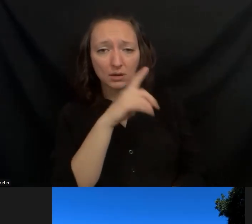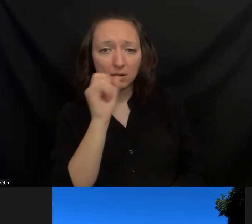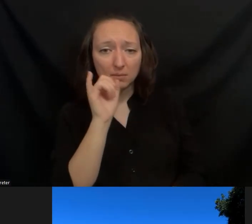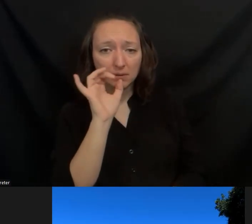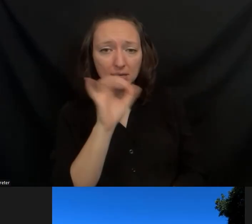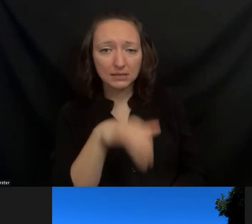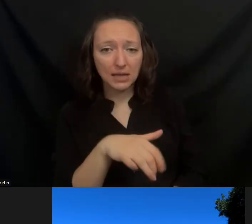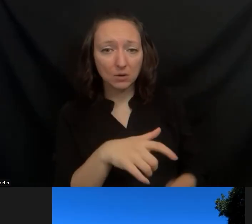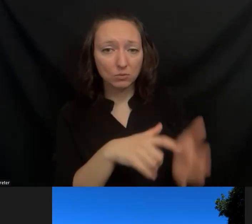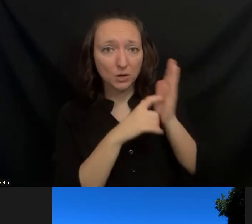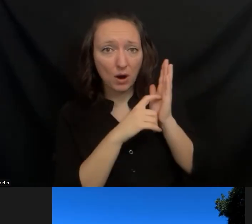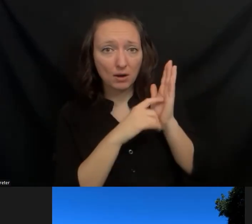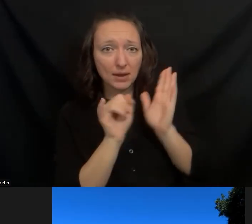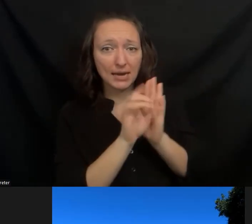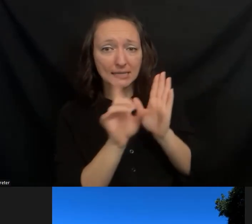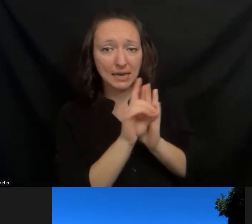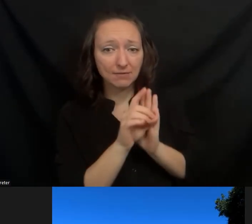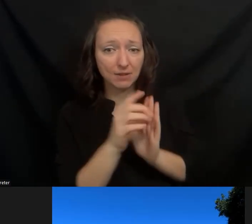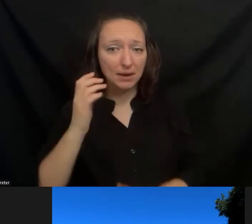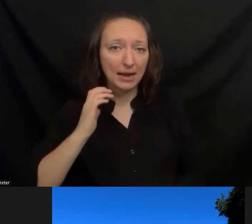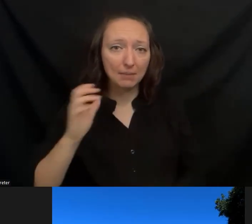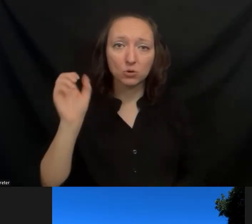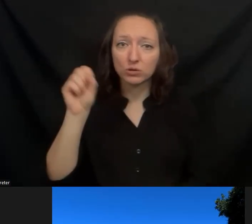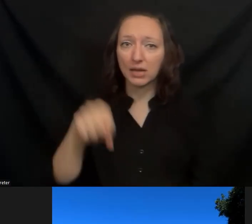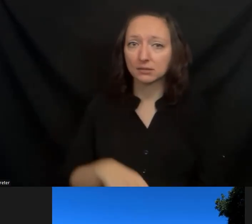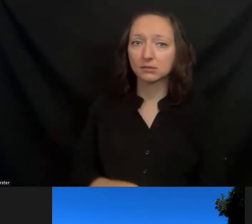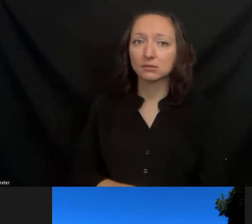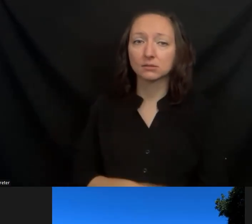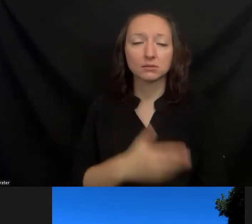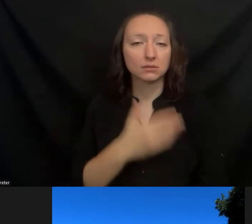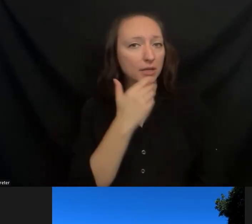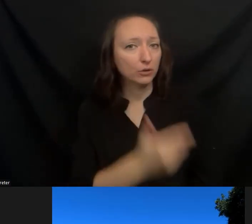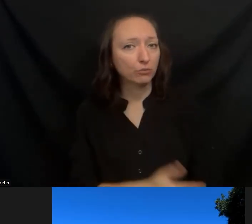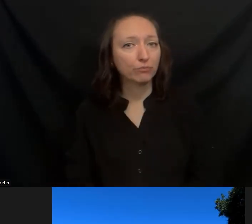requirement identified by capital. Yes. Okay. Yes. Thanks.